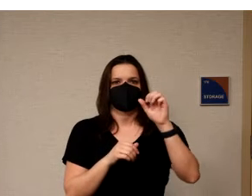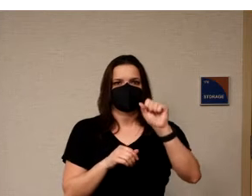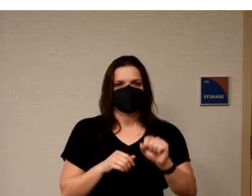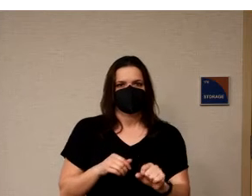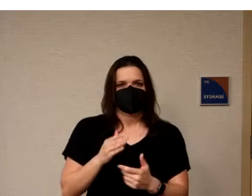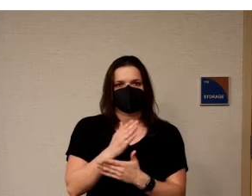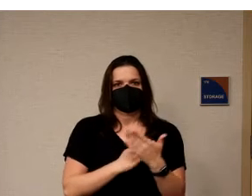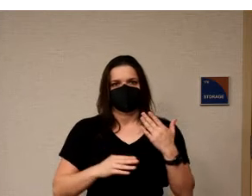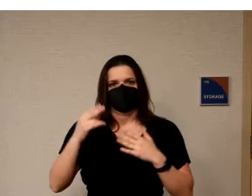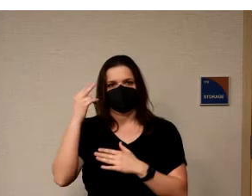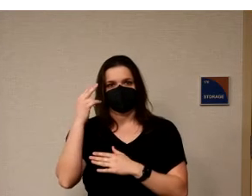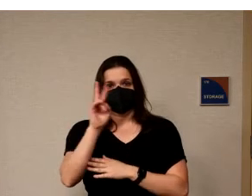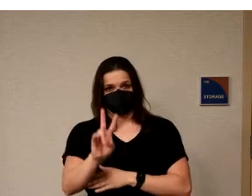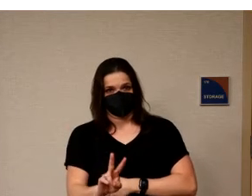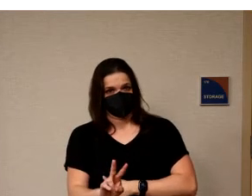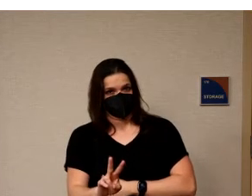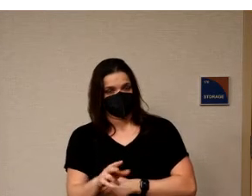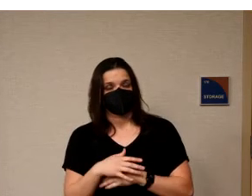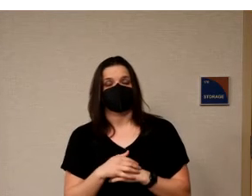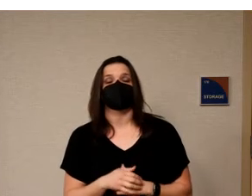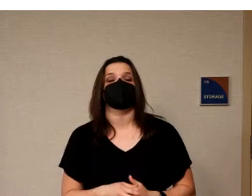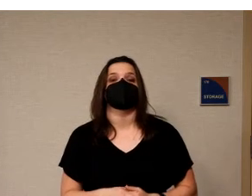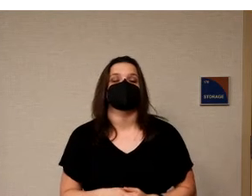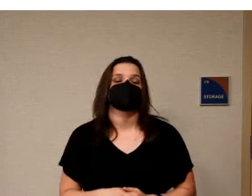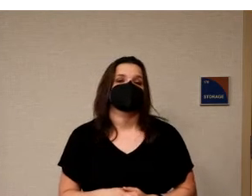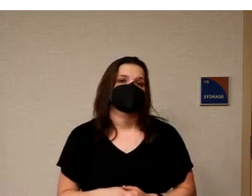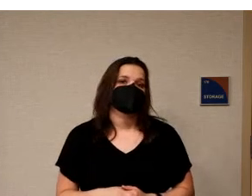southern part of Visalia.